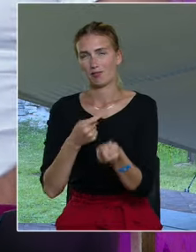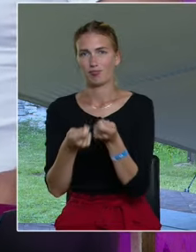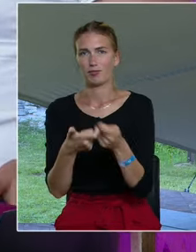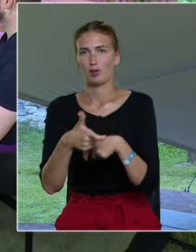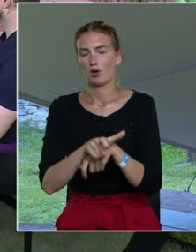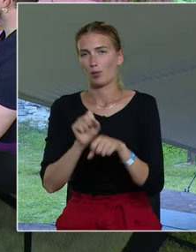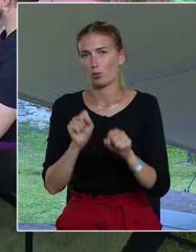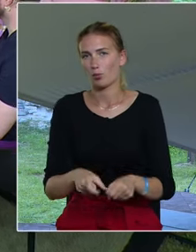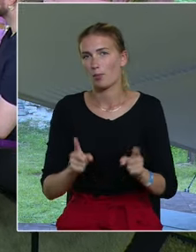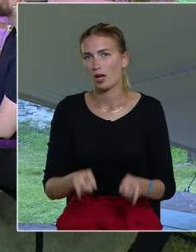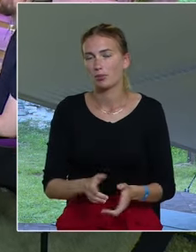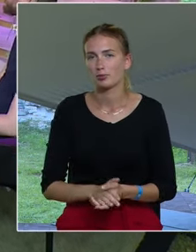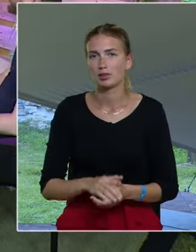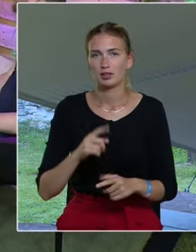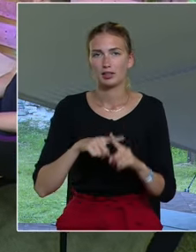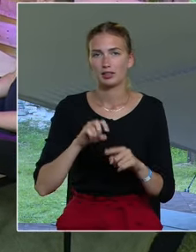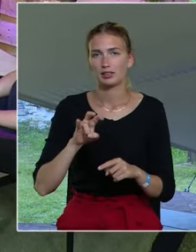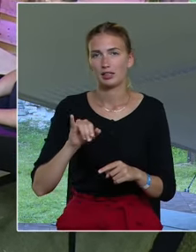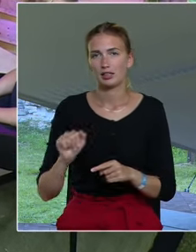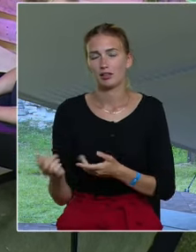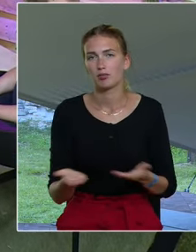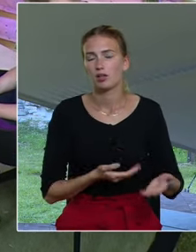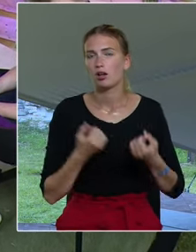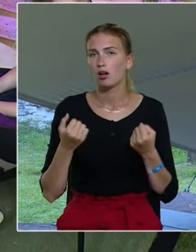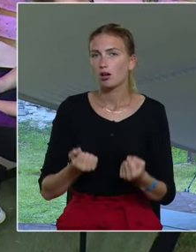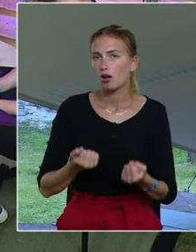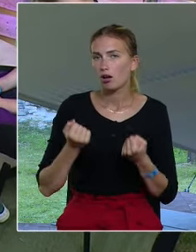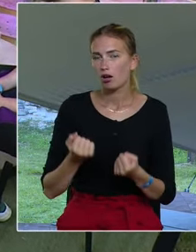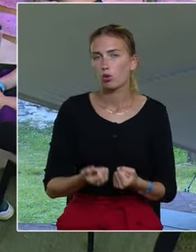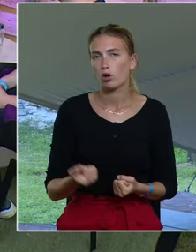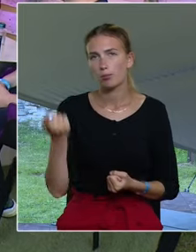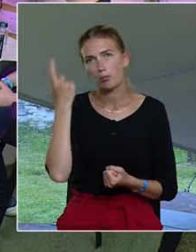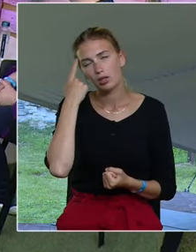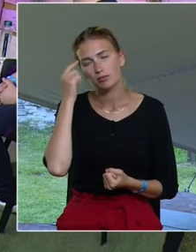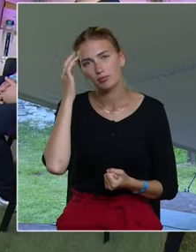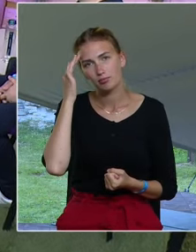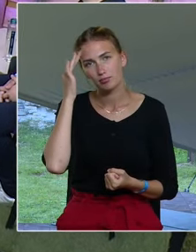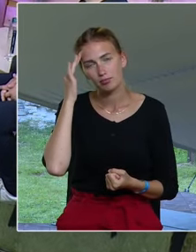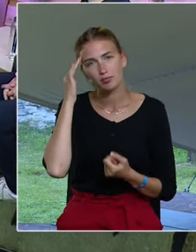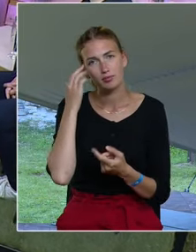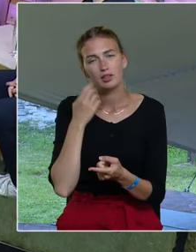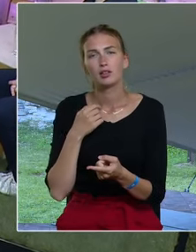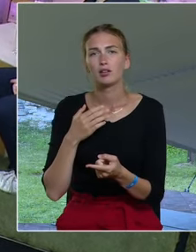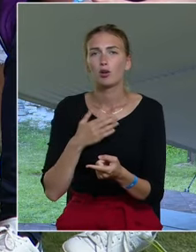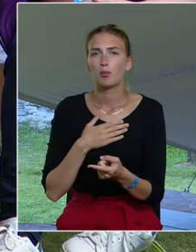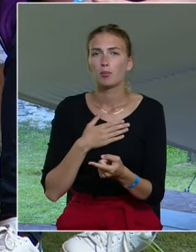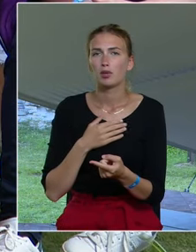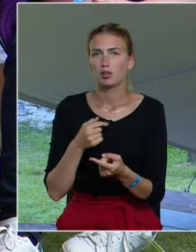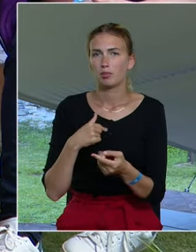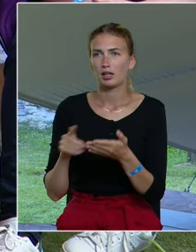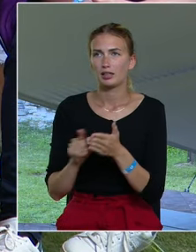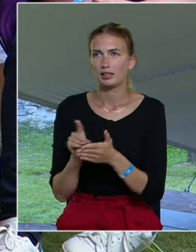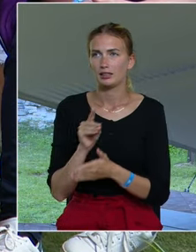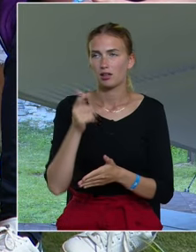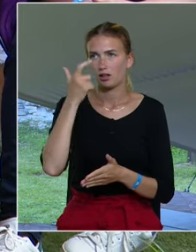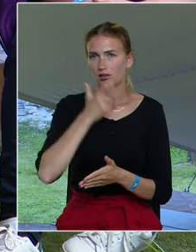Xenia. I have been wondering for a long, long time already. Like, I have been professional designer since 2002,